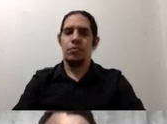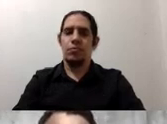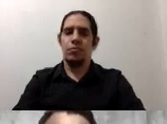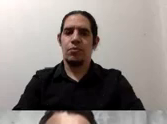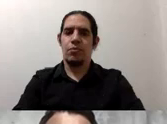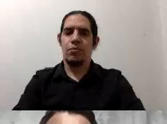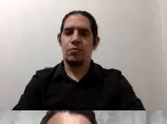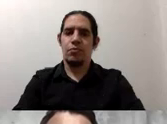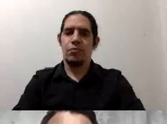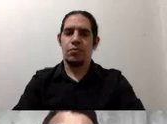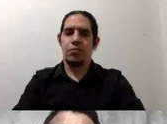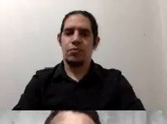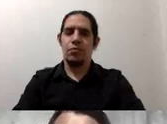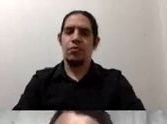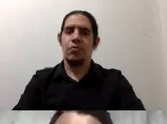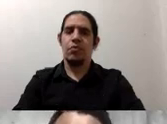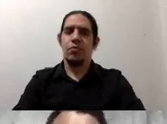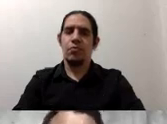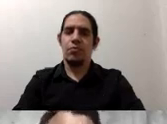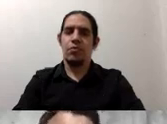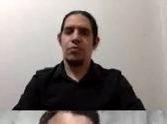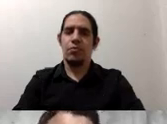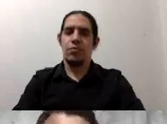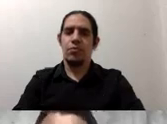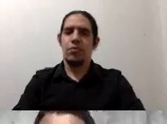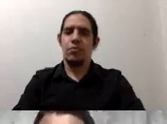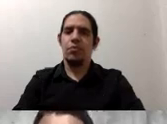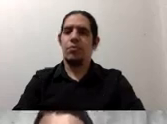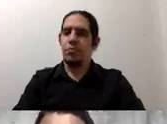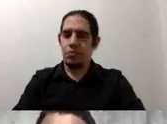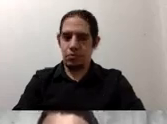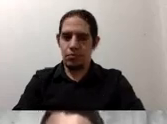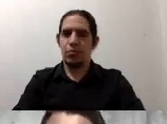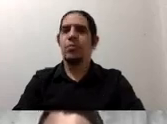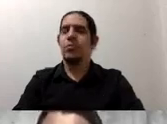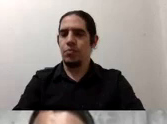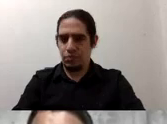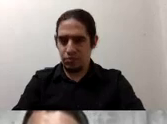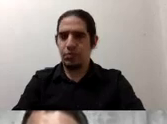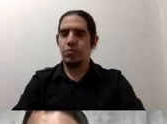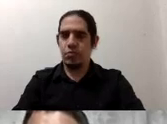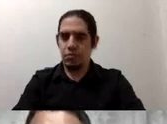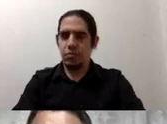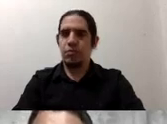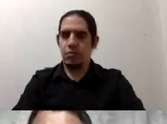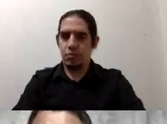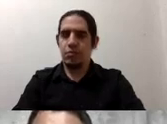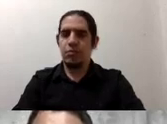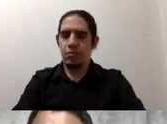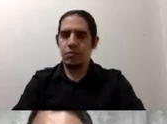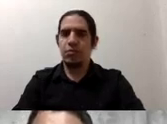such as its wide use around the world, usefulness, and better language preparation, okay? One does not always need to speak